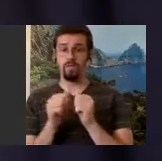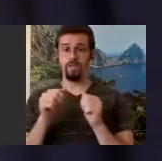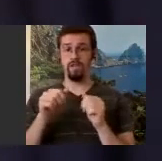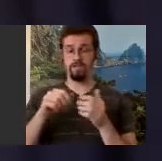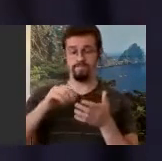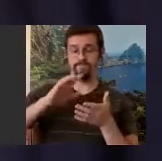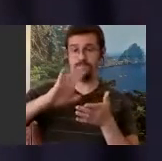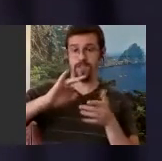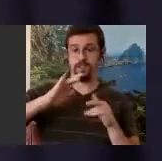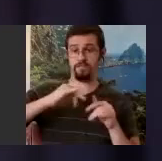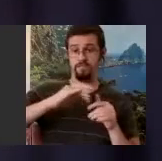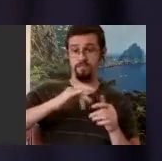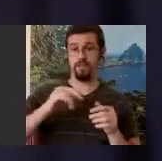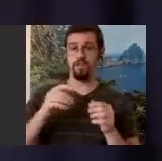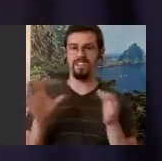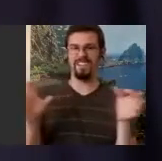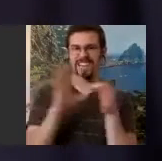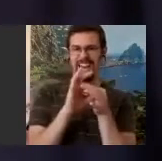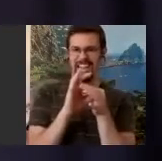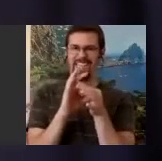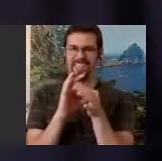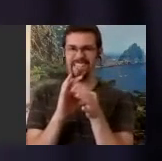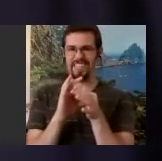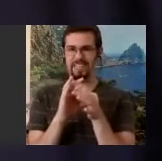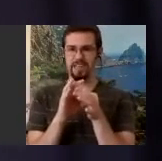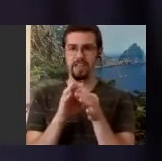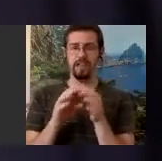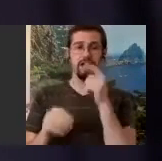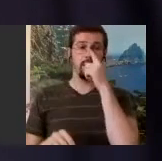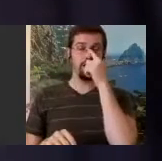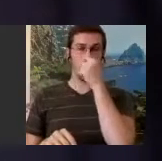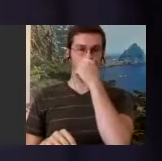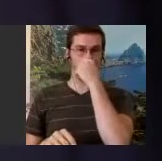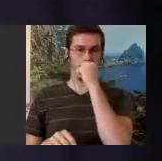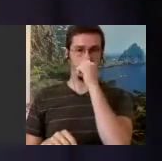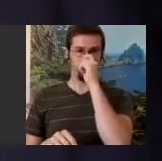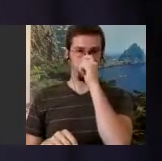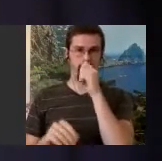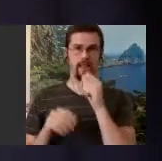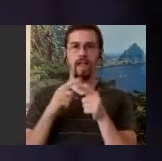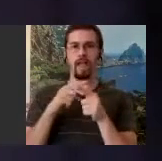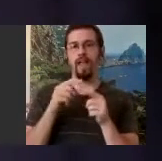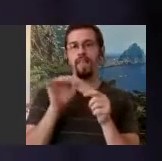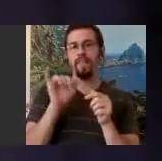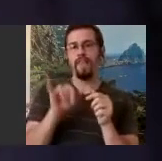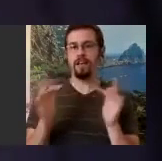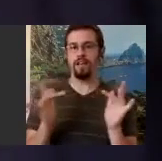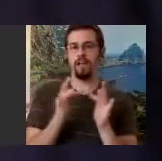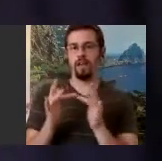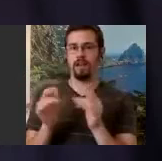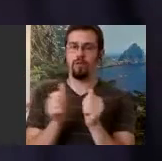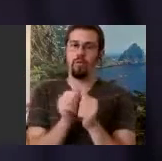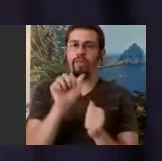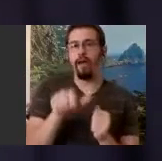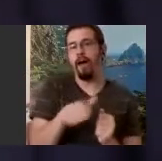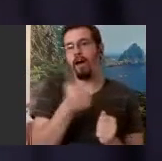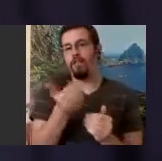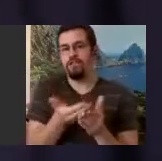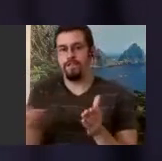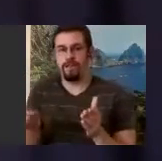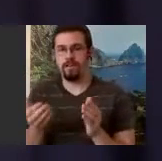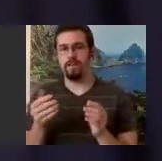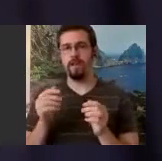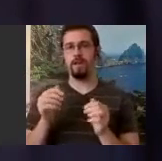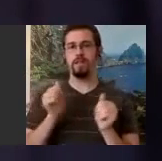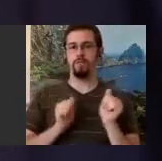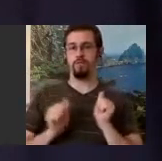and contact them with whatever other devices the performer